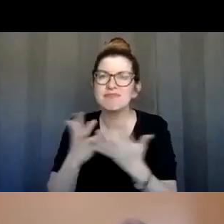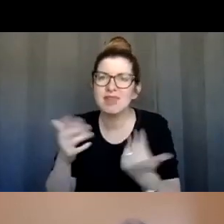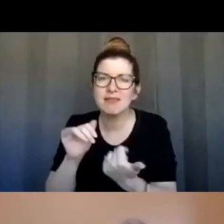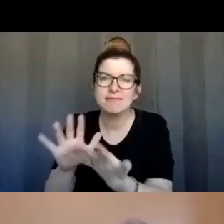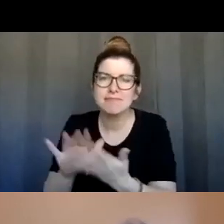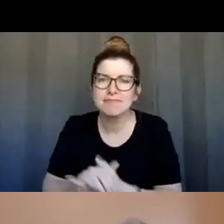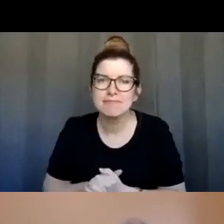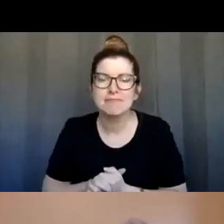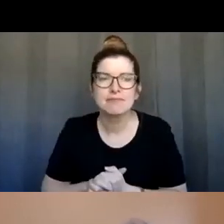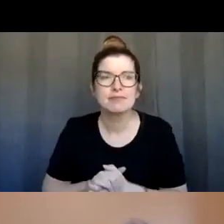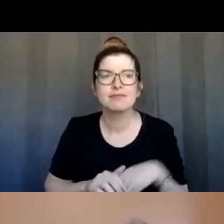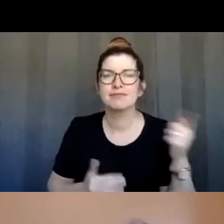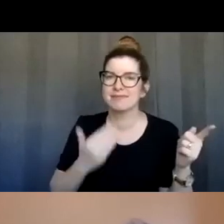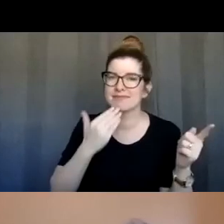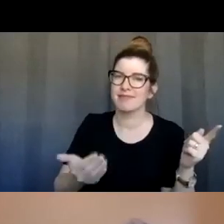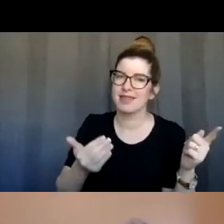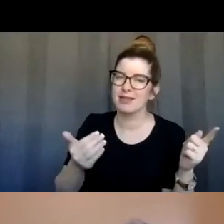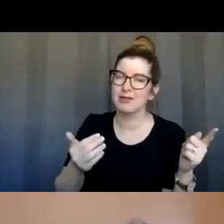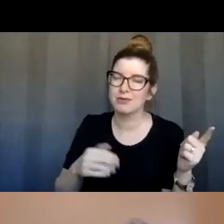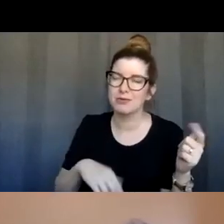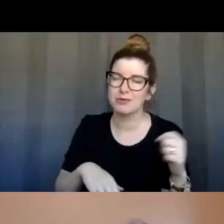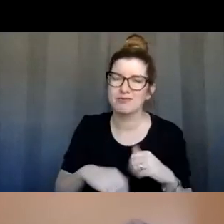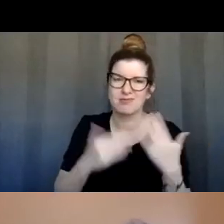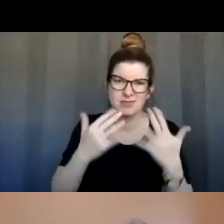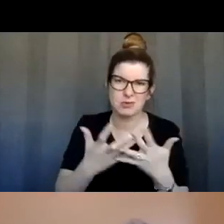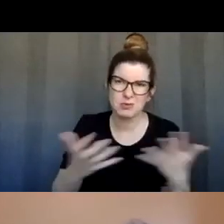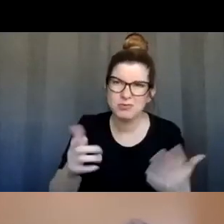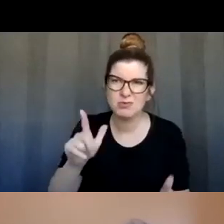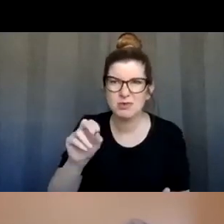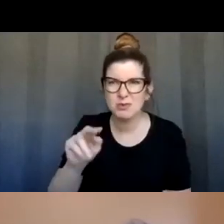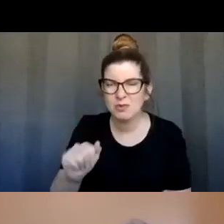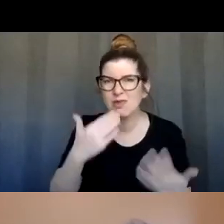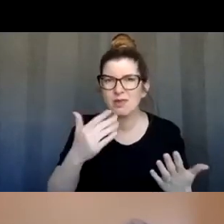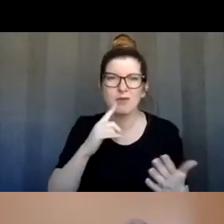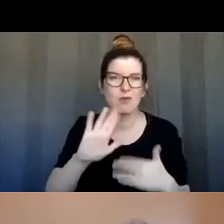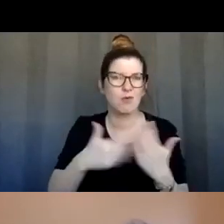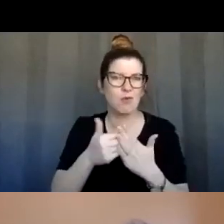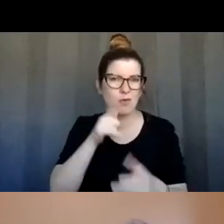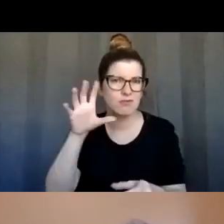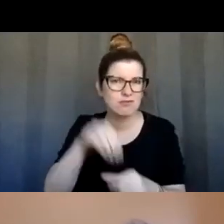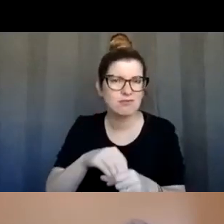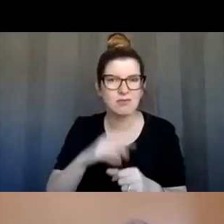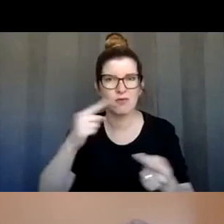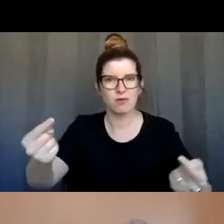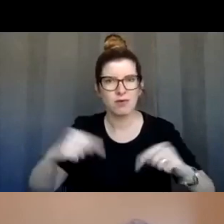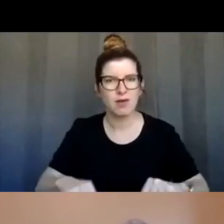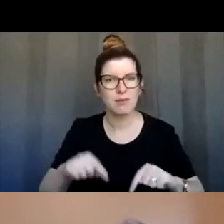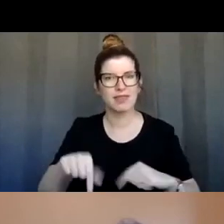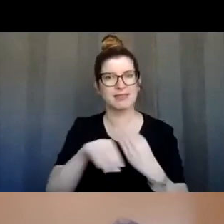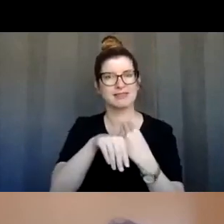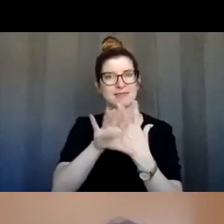Absolutely. Thank you, Ms. Leona. Thank you so much, Ms. Leona. Thank you all of our attendees so much for coming to our virtual field trip